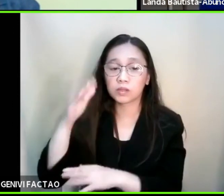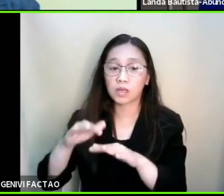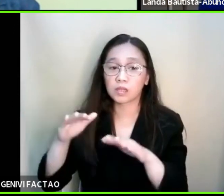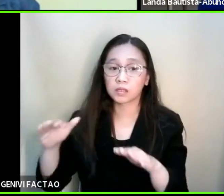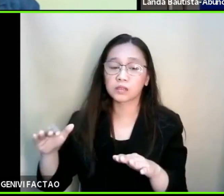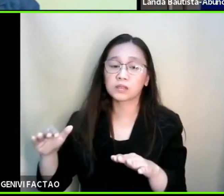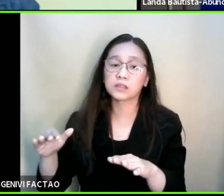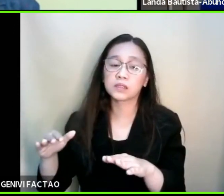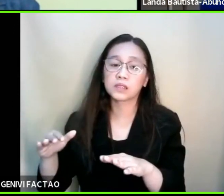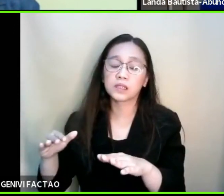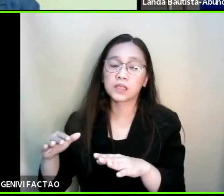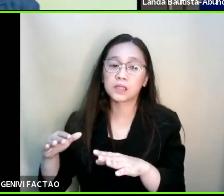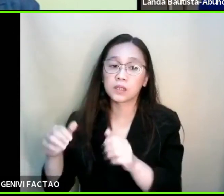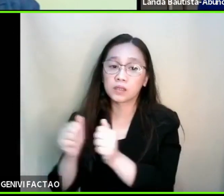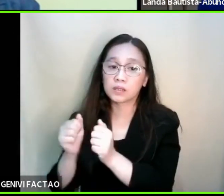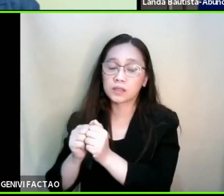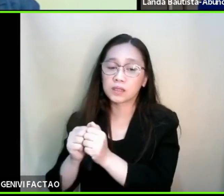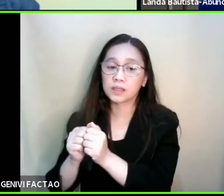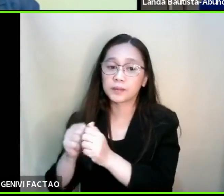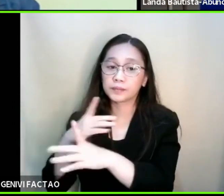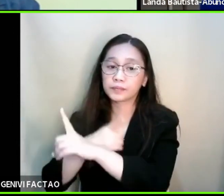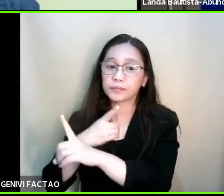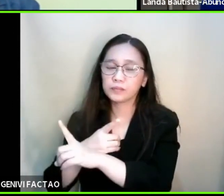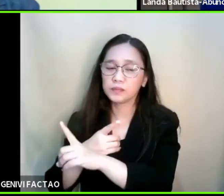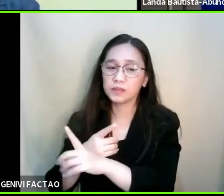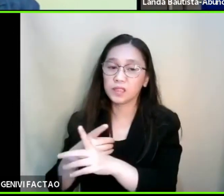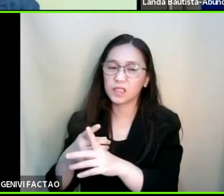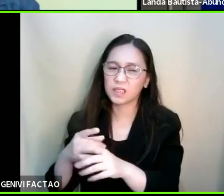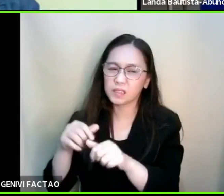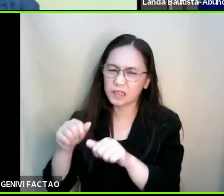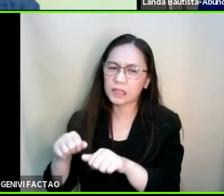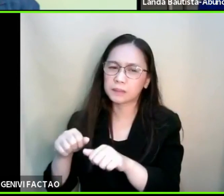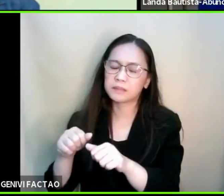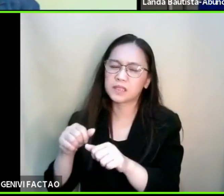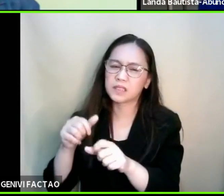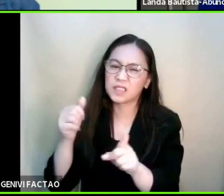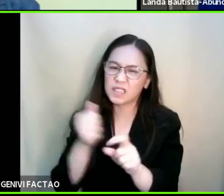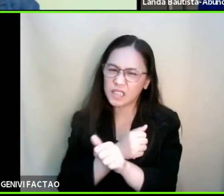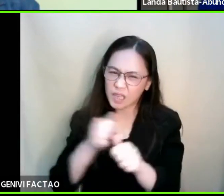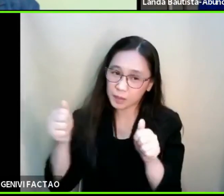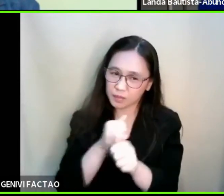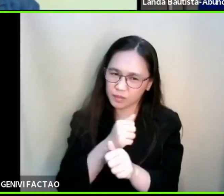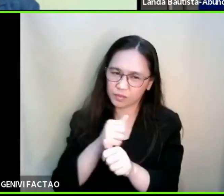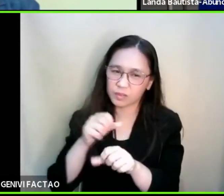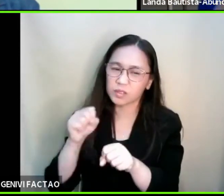to abuse, no? So we have to be very careful when